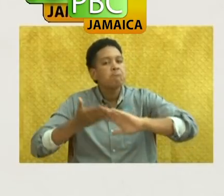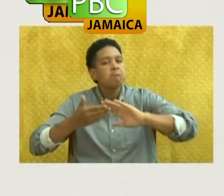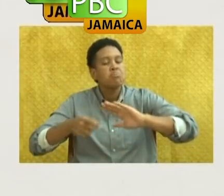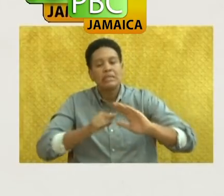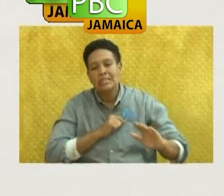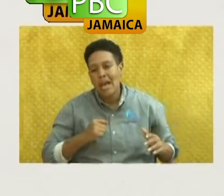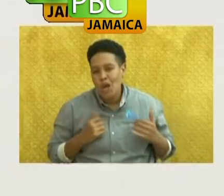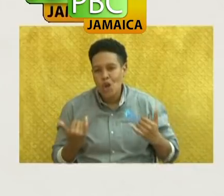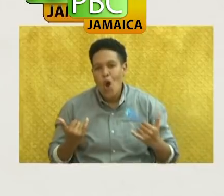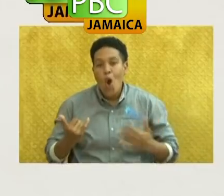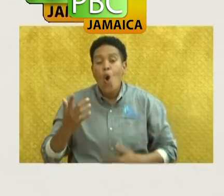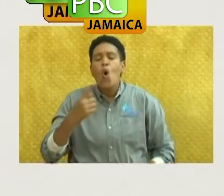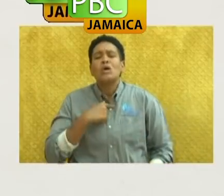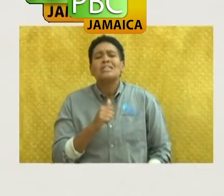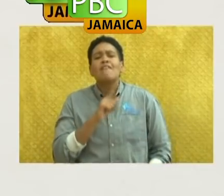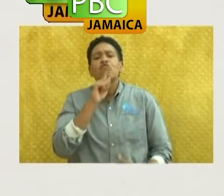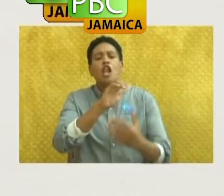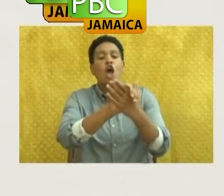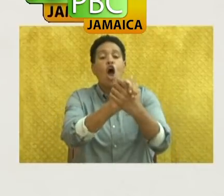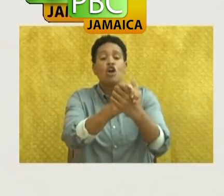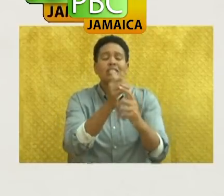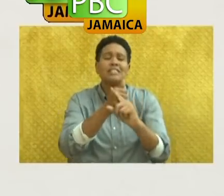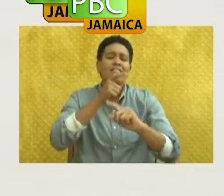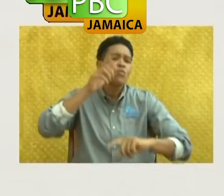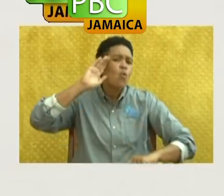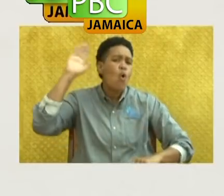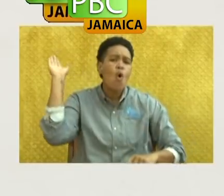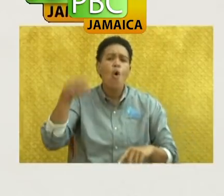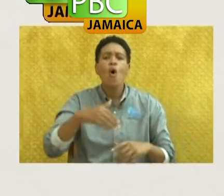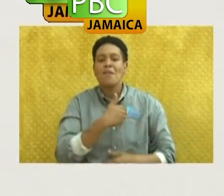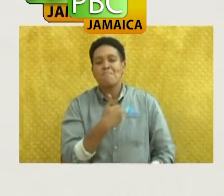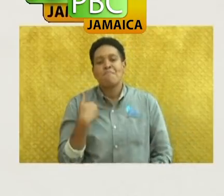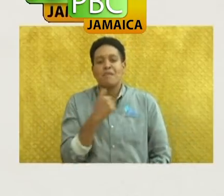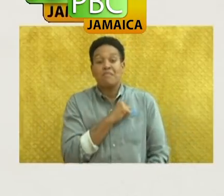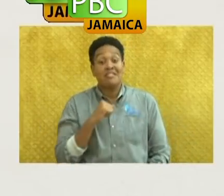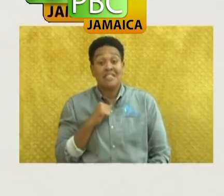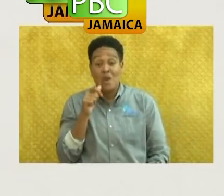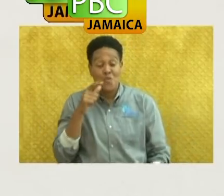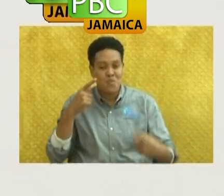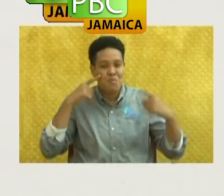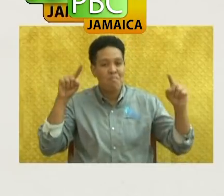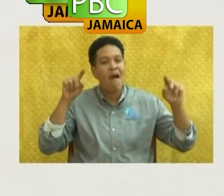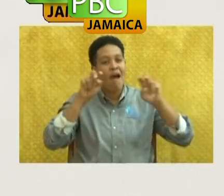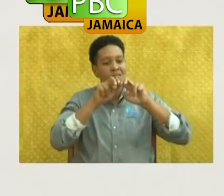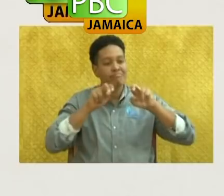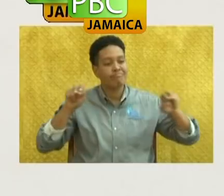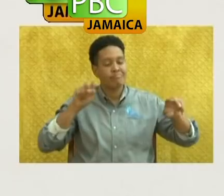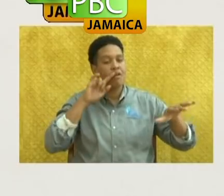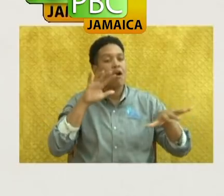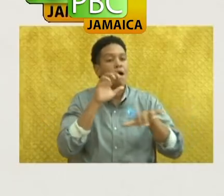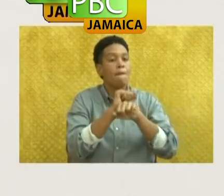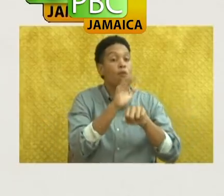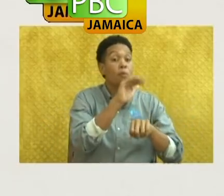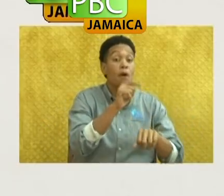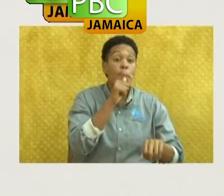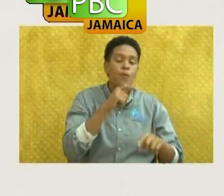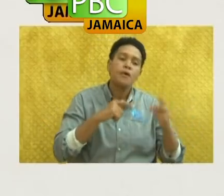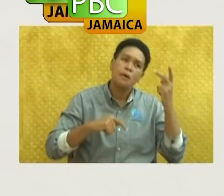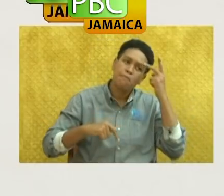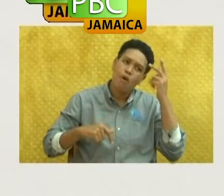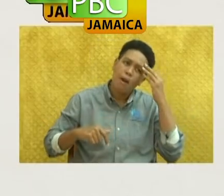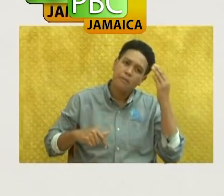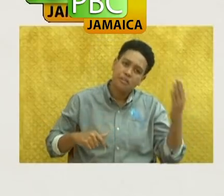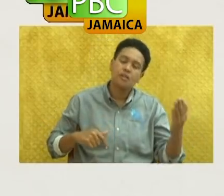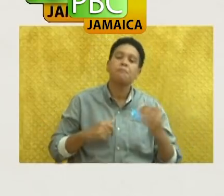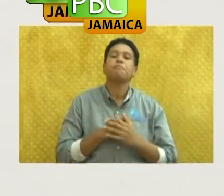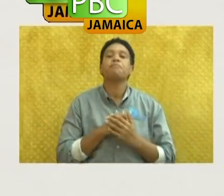Senate. I congratulate all the members of the Senate appointed by the Prime Minister